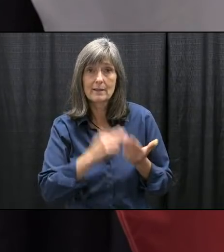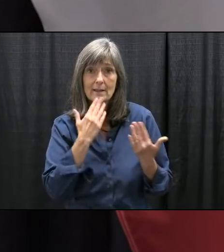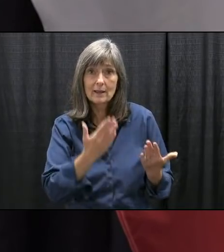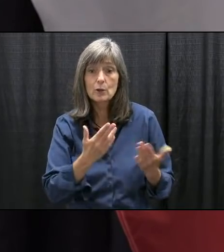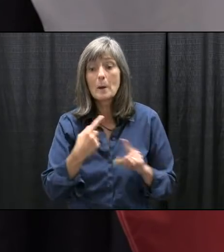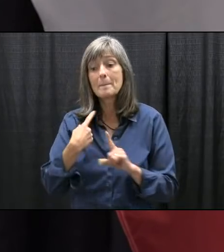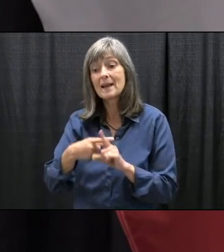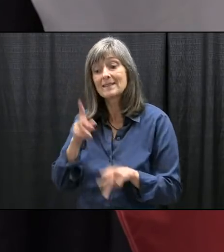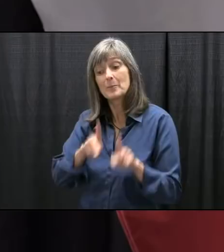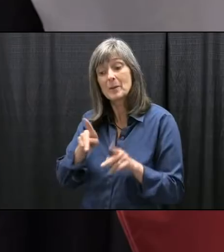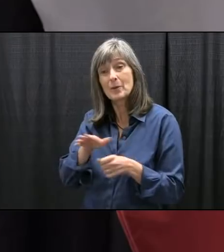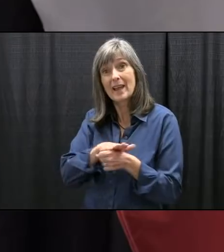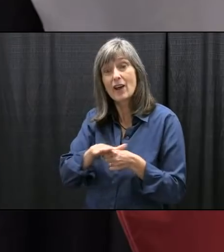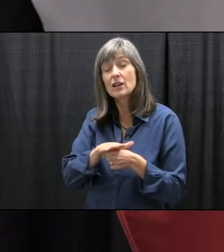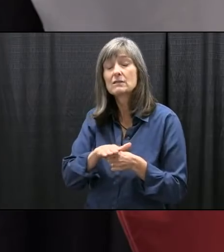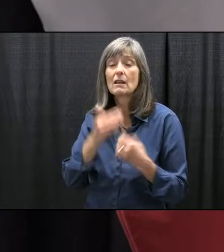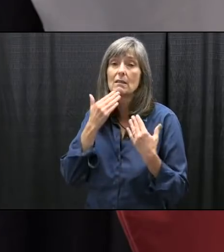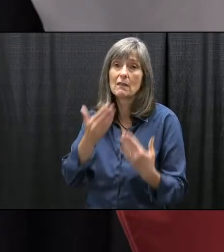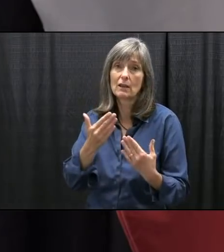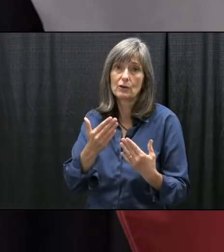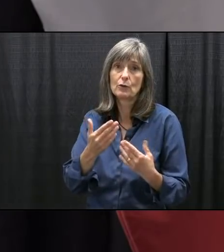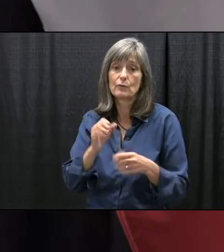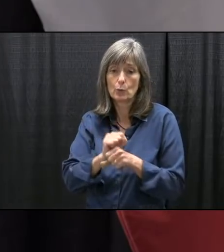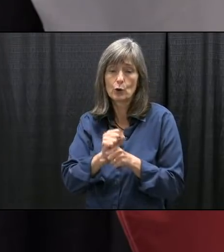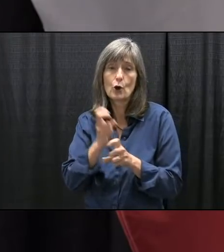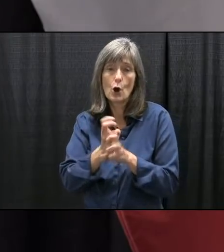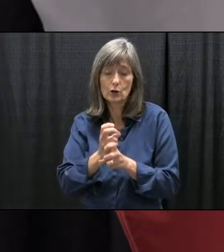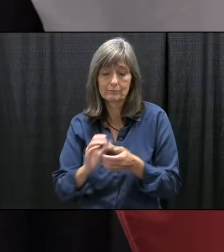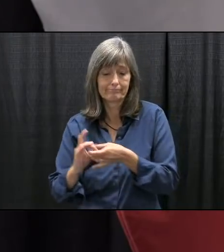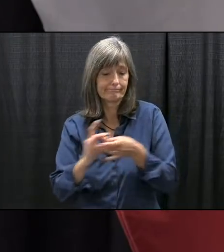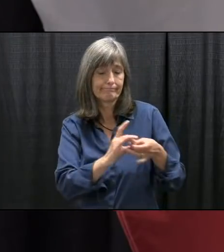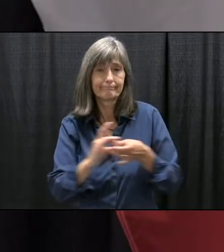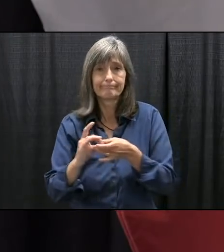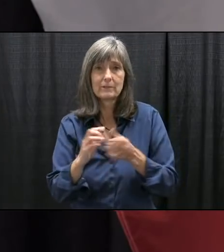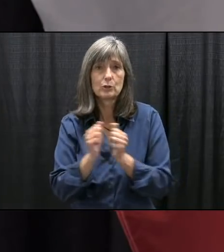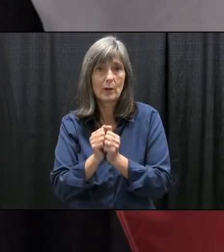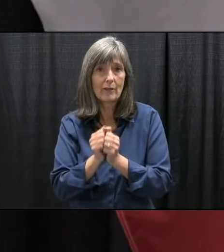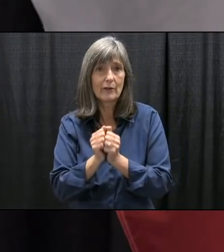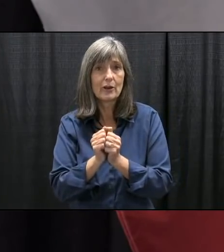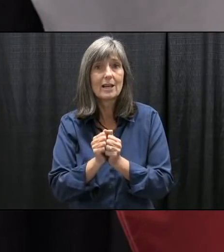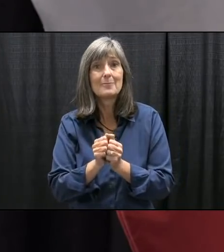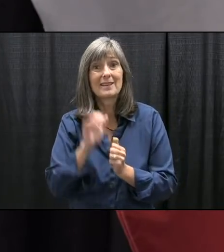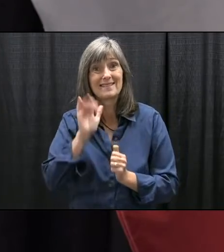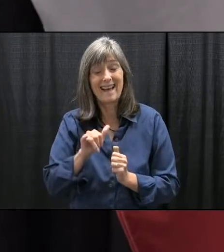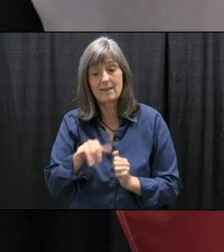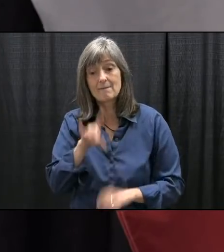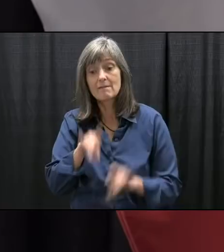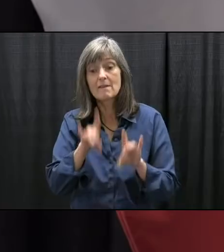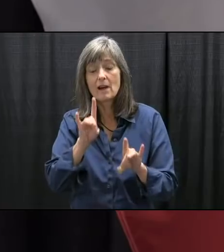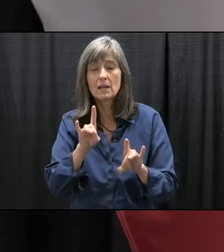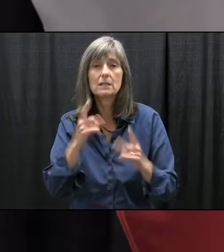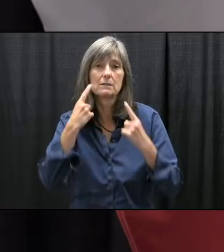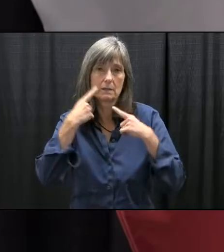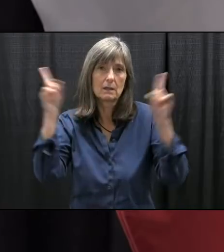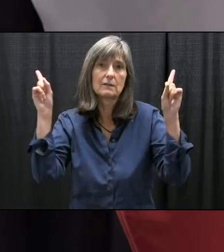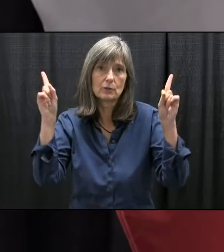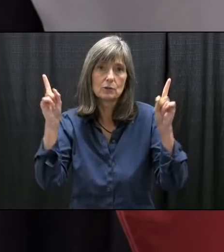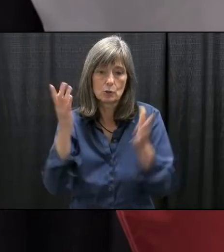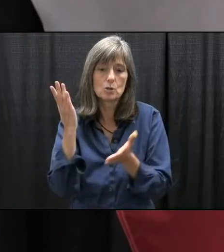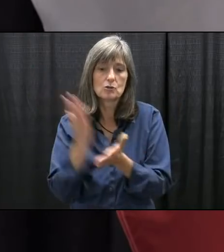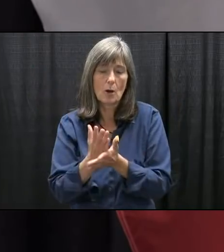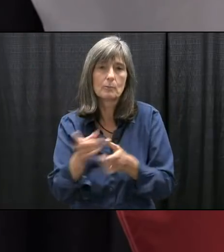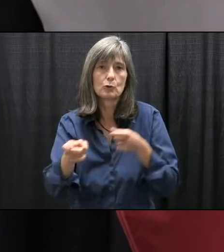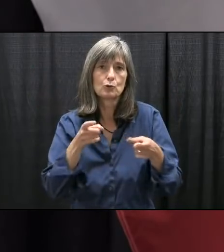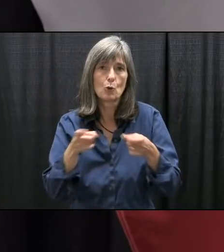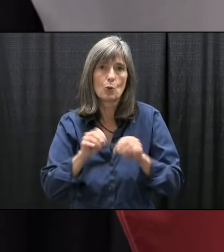working with them, because it's really in working together that contact tracing works and that we stop the spread of the